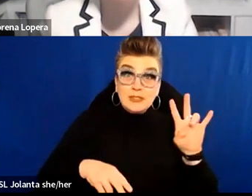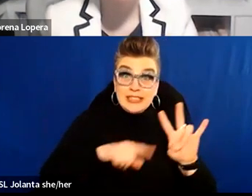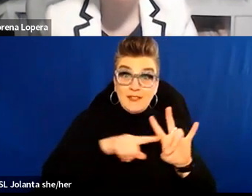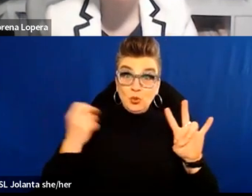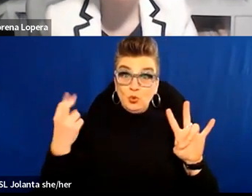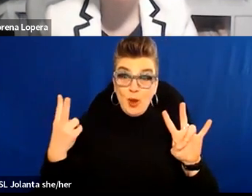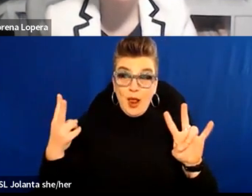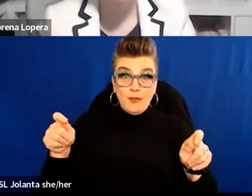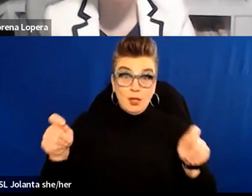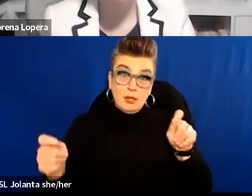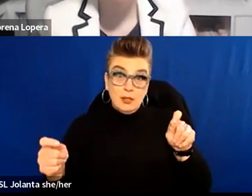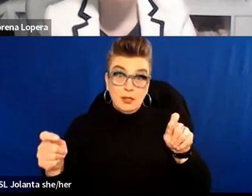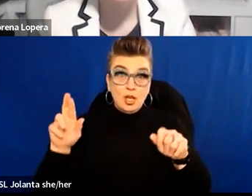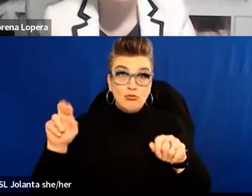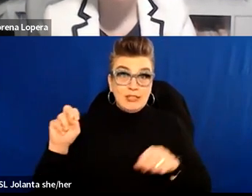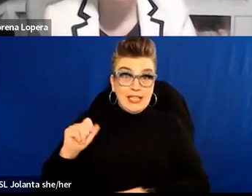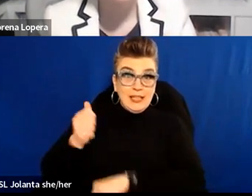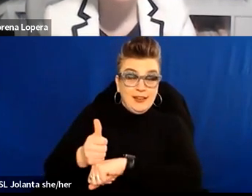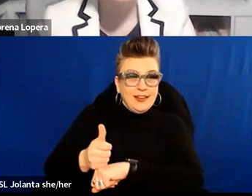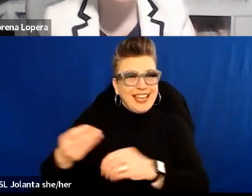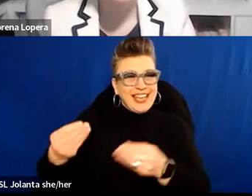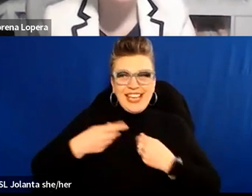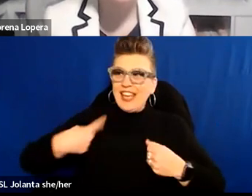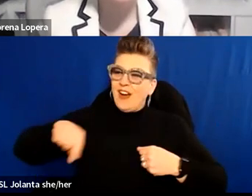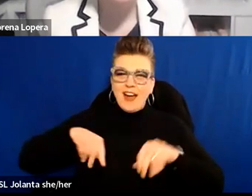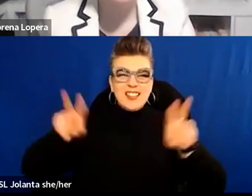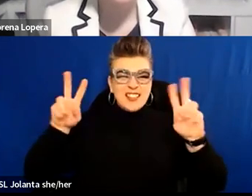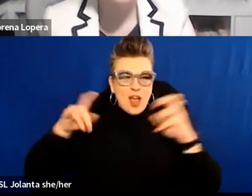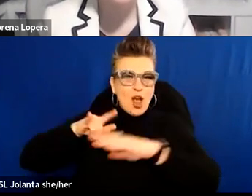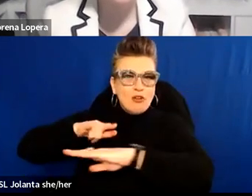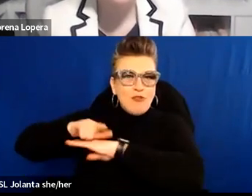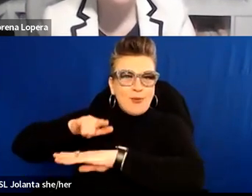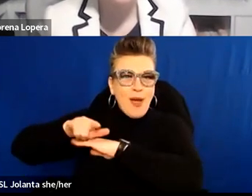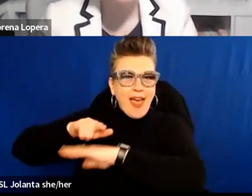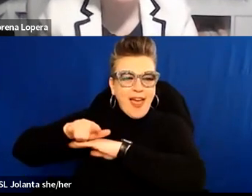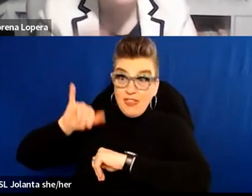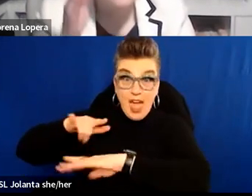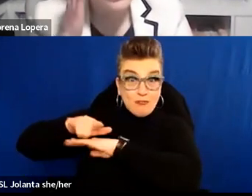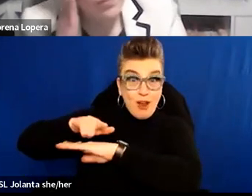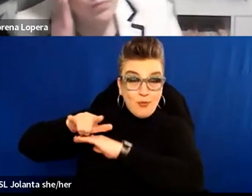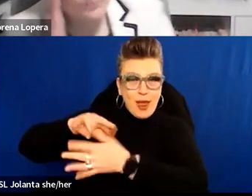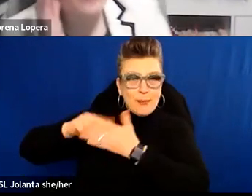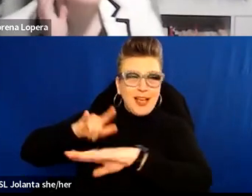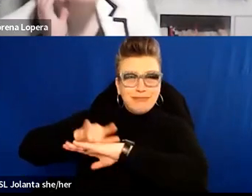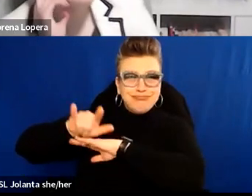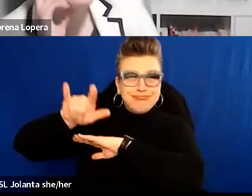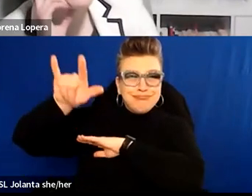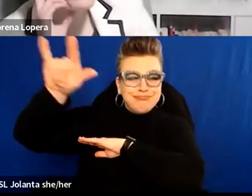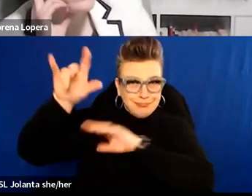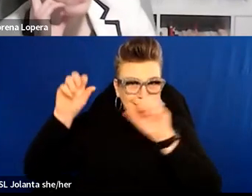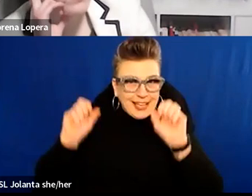provide us also a longer runway and the opportunity to engage them in rigorous academic experience